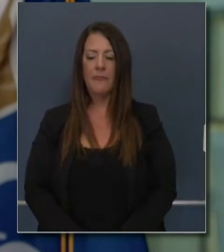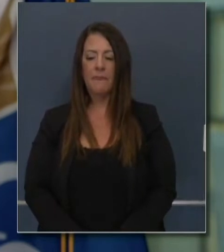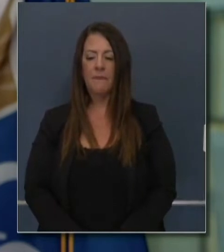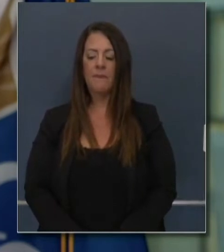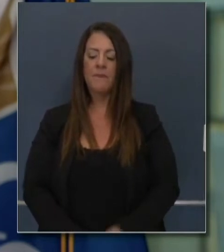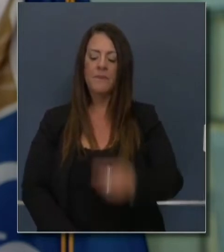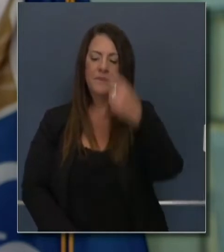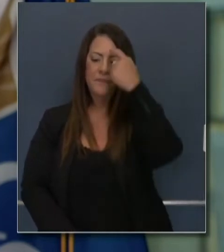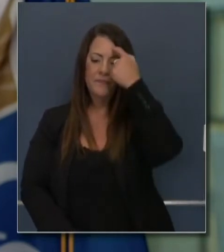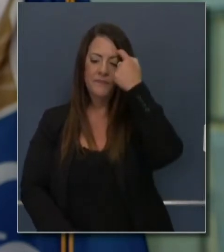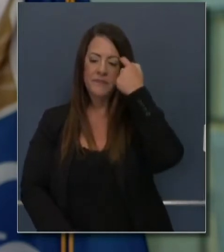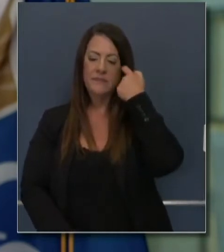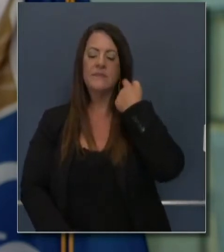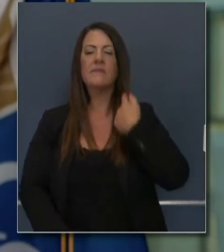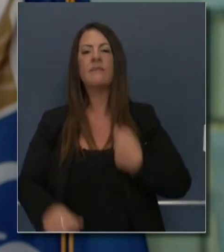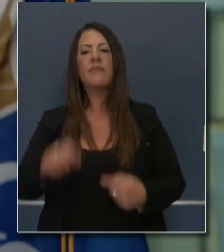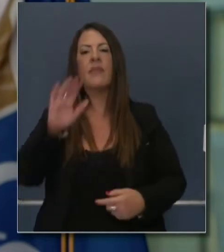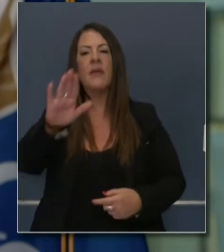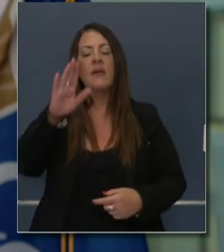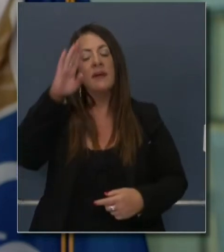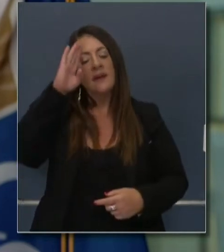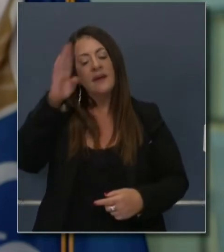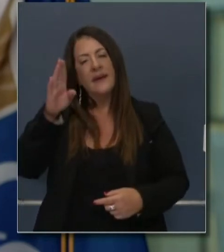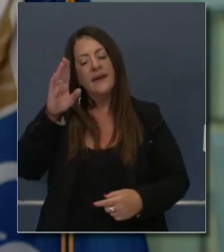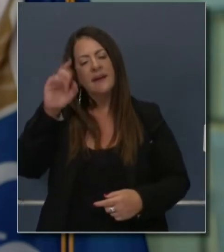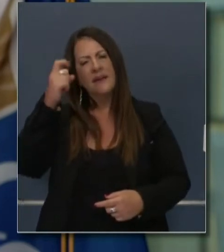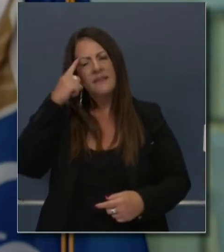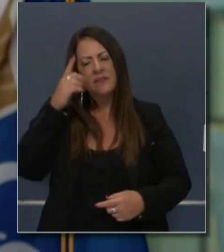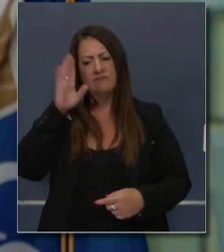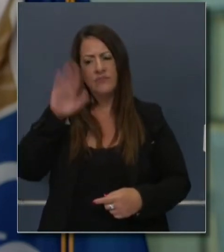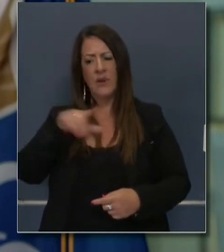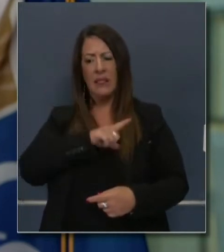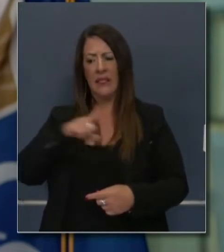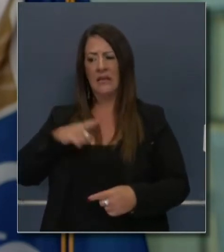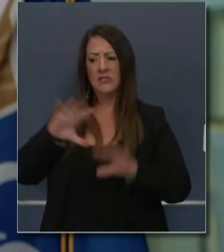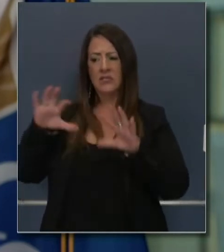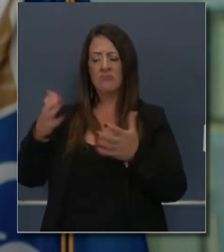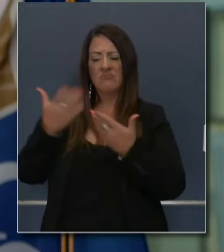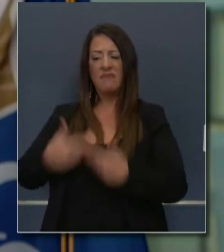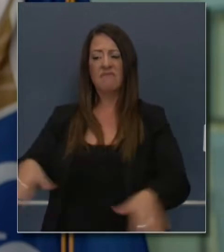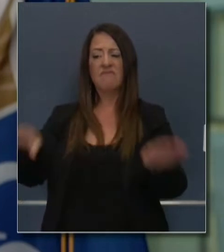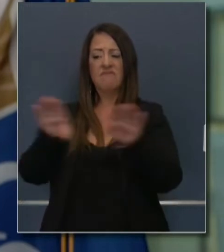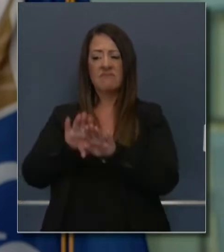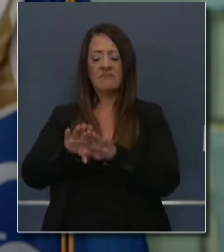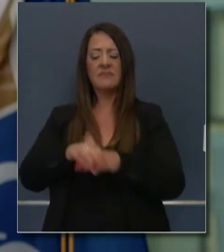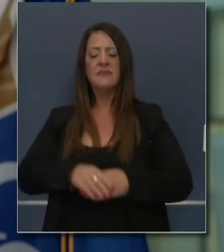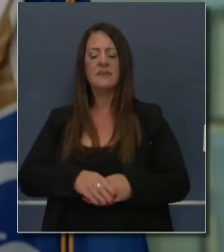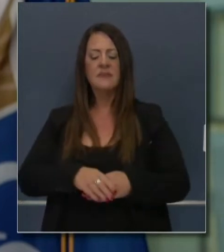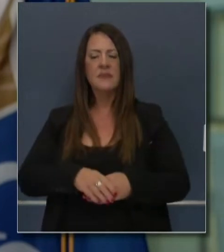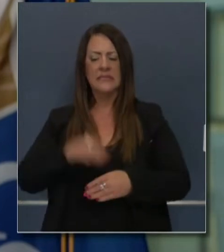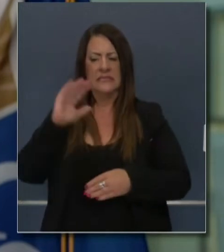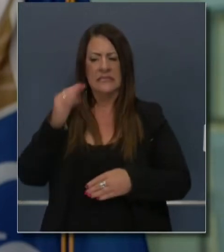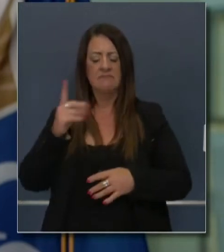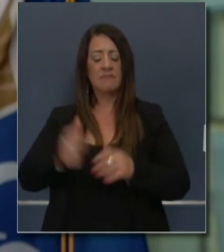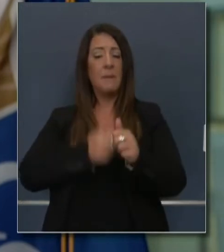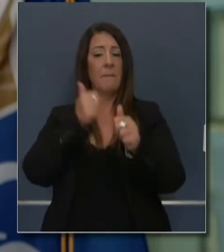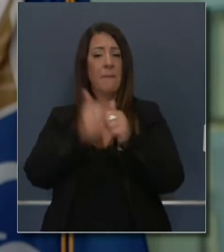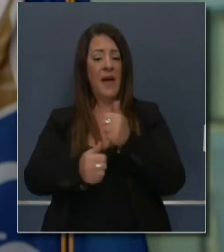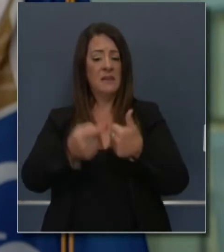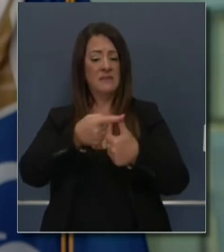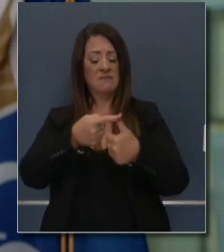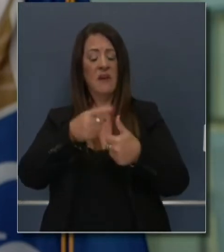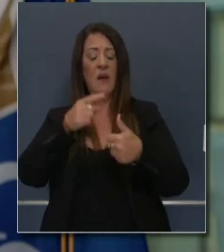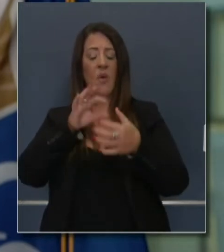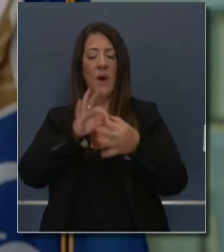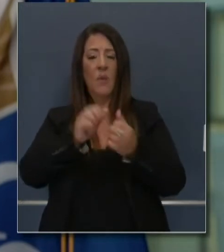Governor, the state legislature has finished its work for the year. Lawmakers failed to pass some high-profile bills on housing and police reform and other issues,